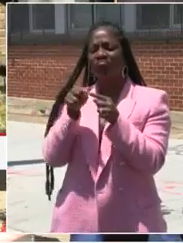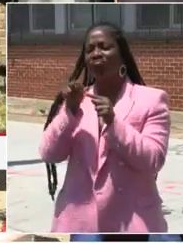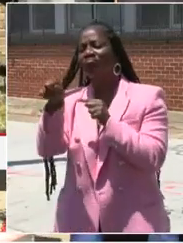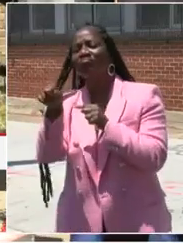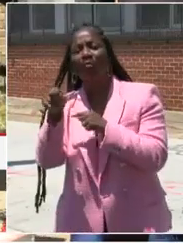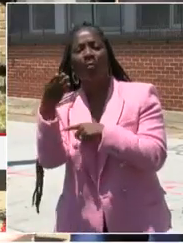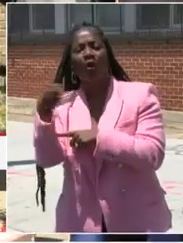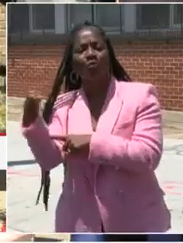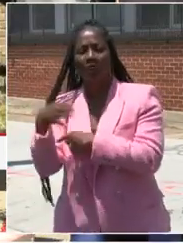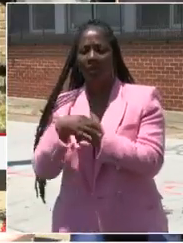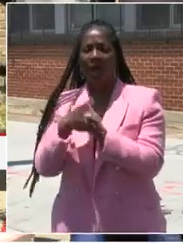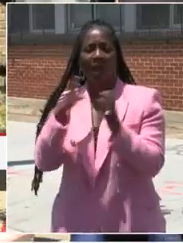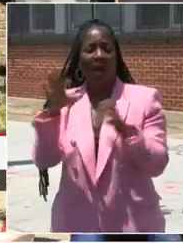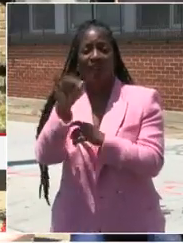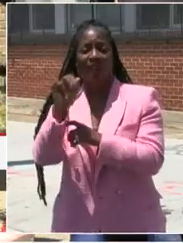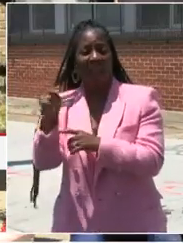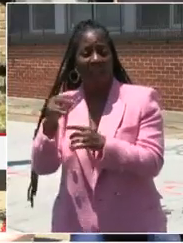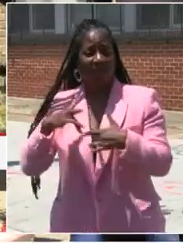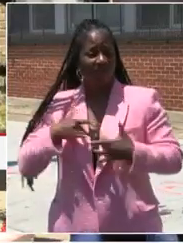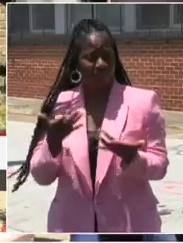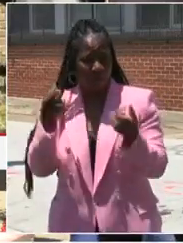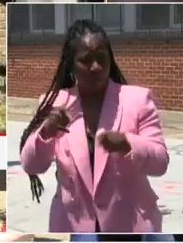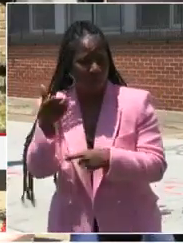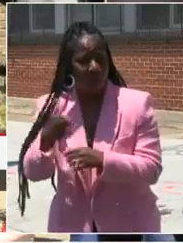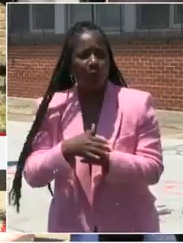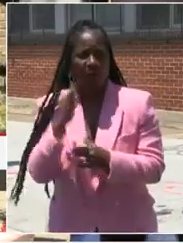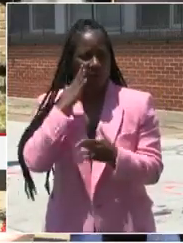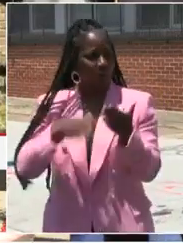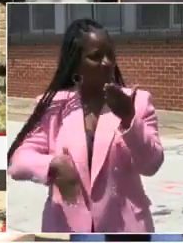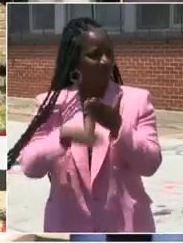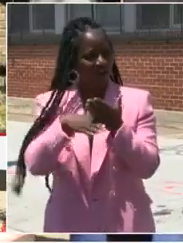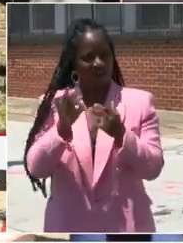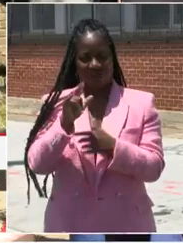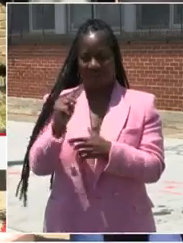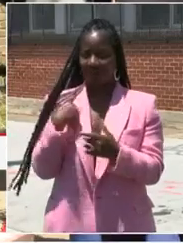of the fan events, we know that soccer fans love to